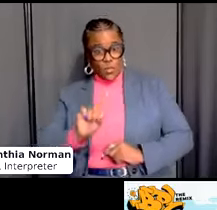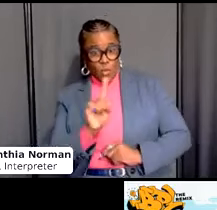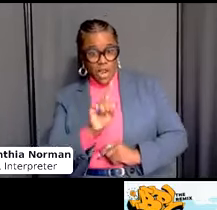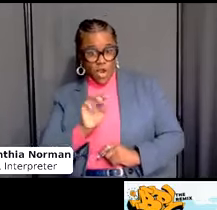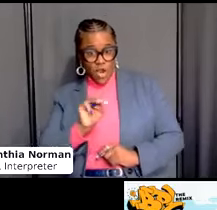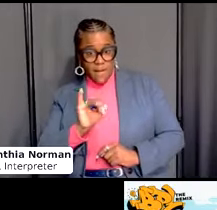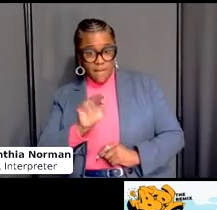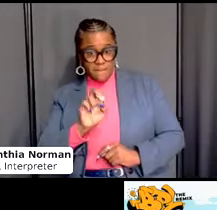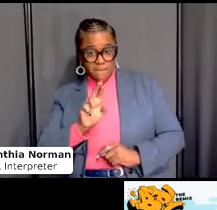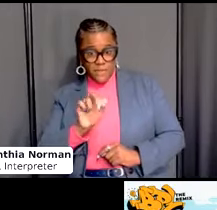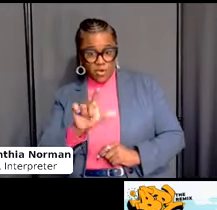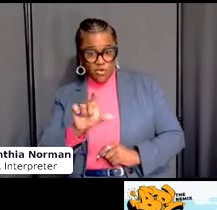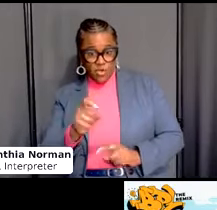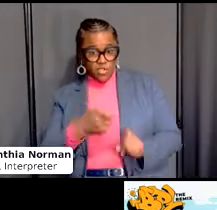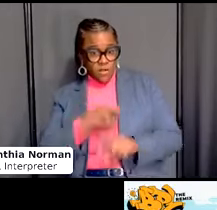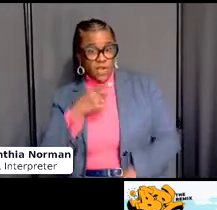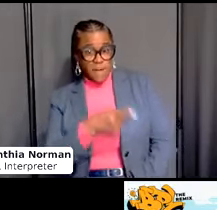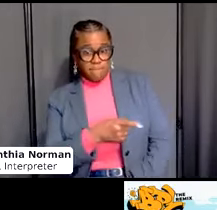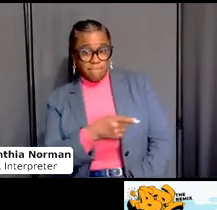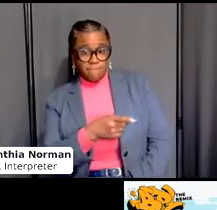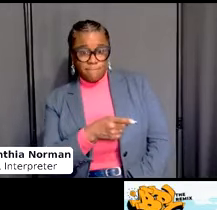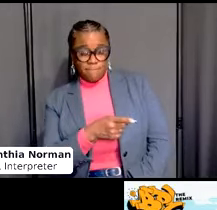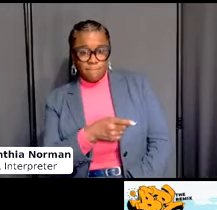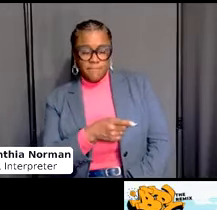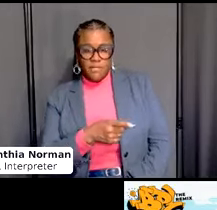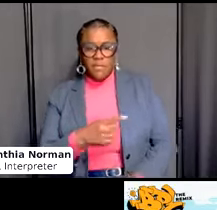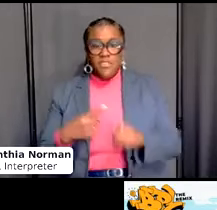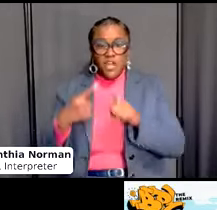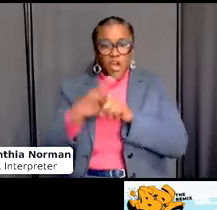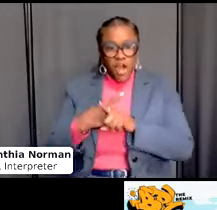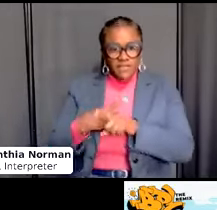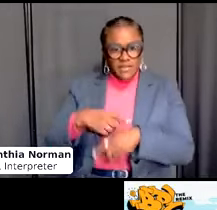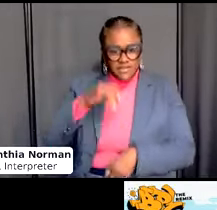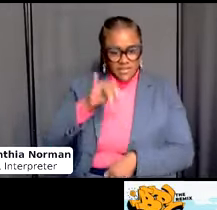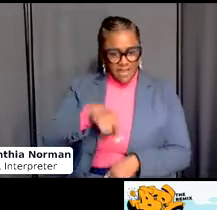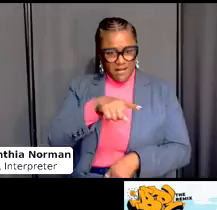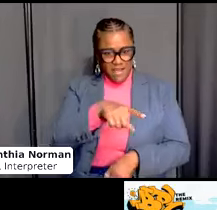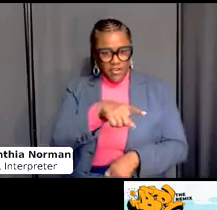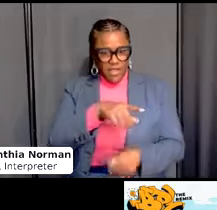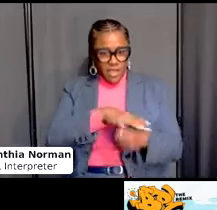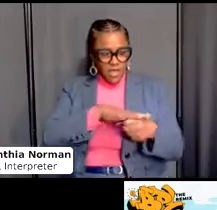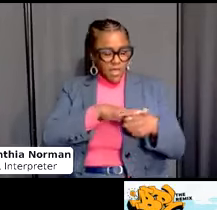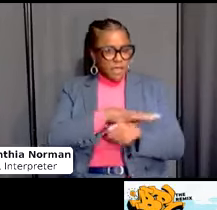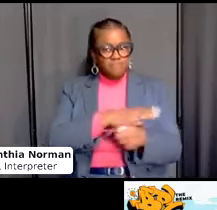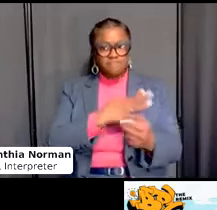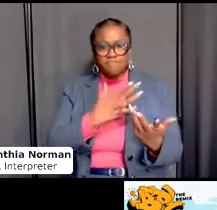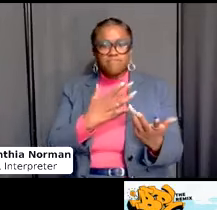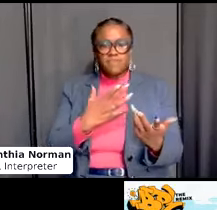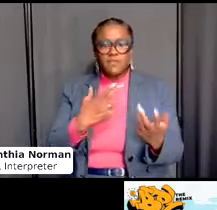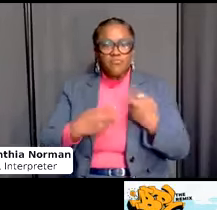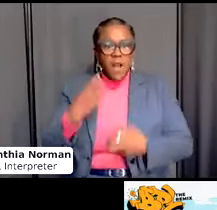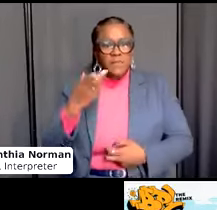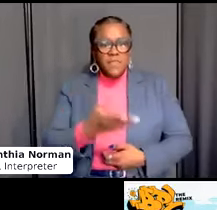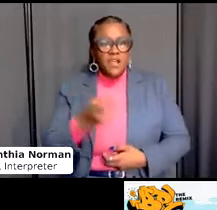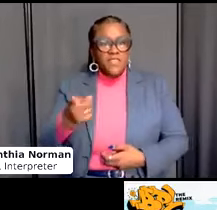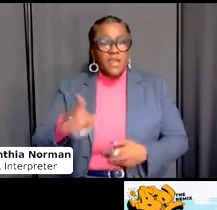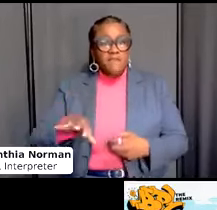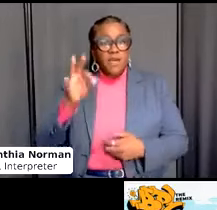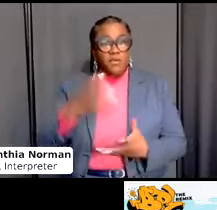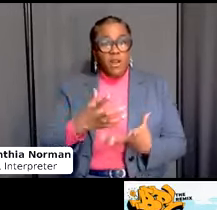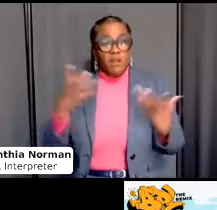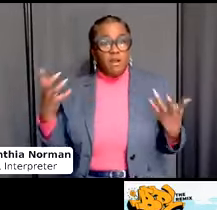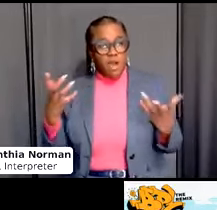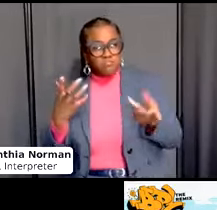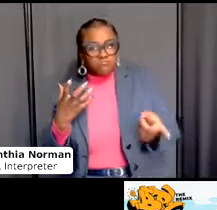from. The conflict in that region, because they found a lot of big deposits, that's where they're getting